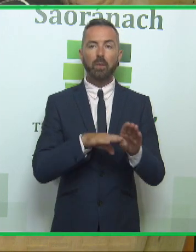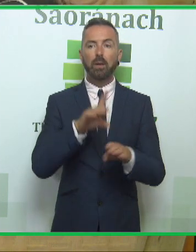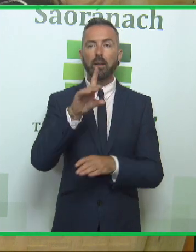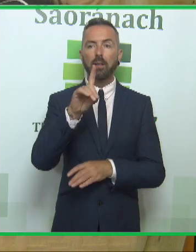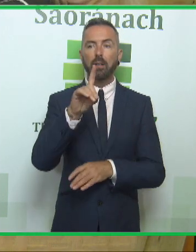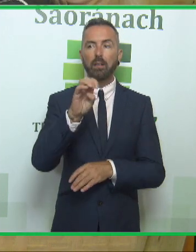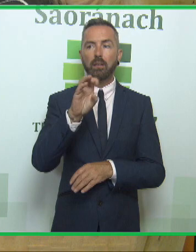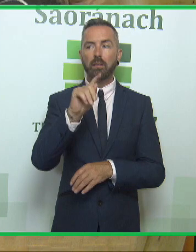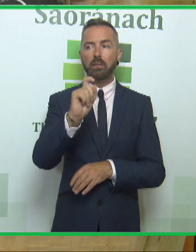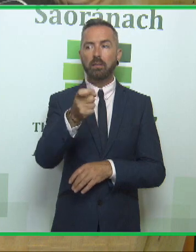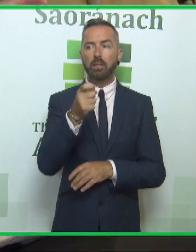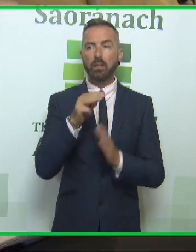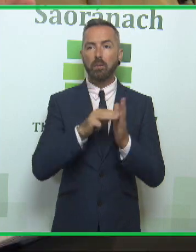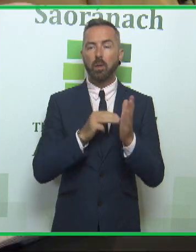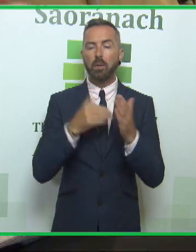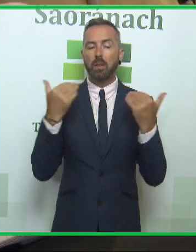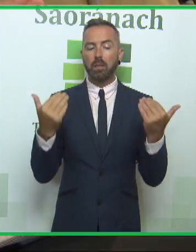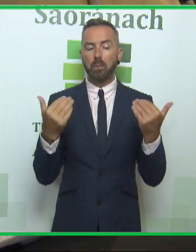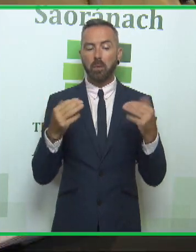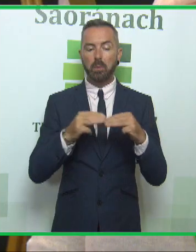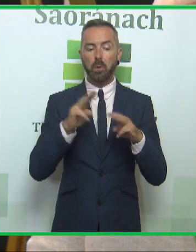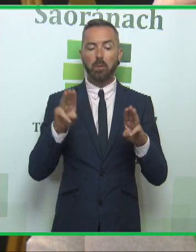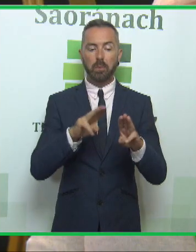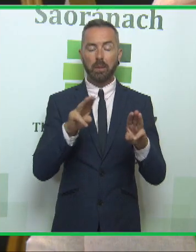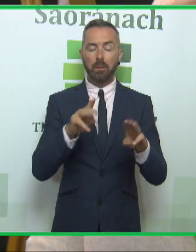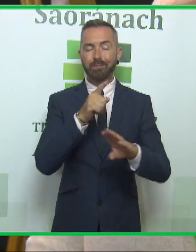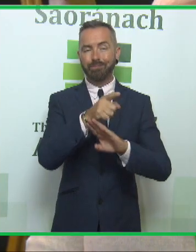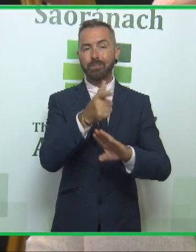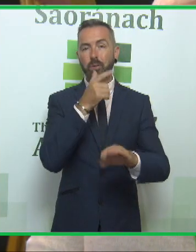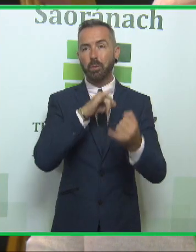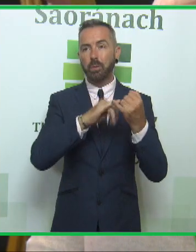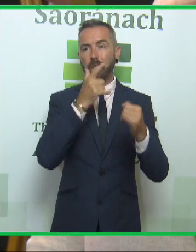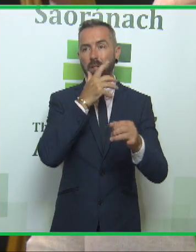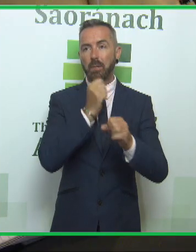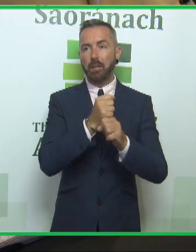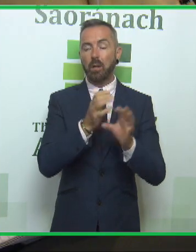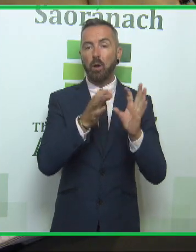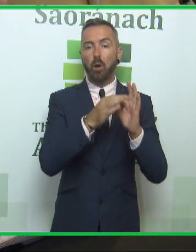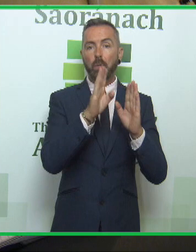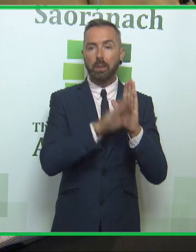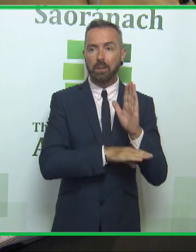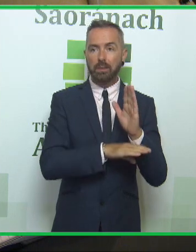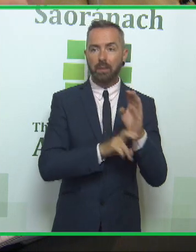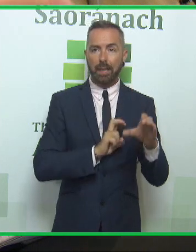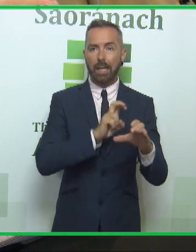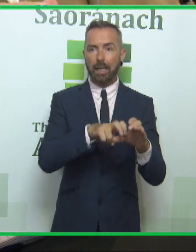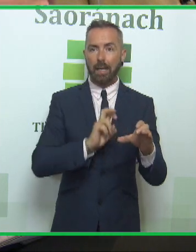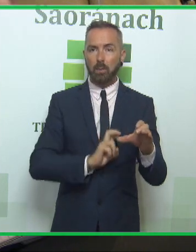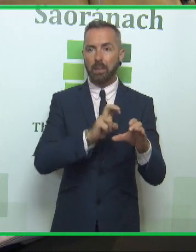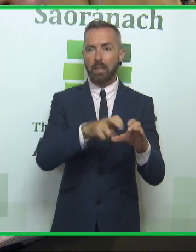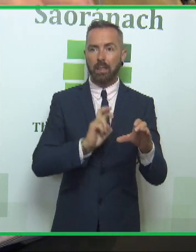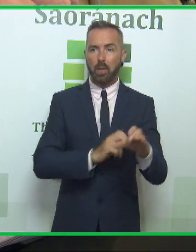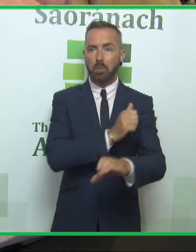there. So majority would be that person you're talking about. So they're homeless, they're in and out of prison, they're crack